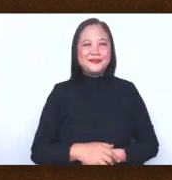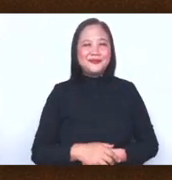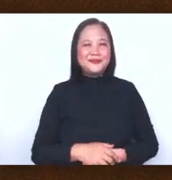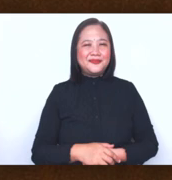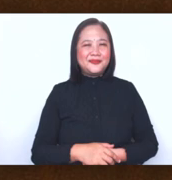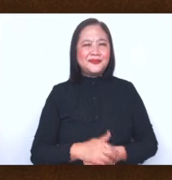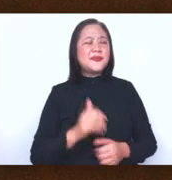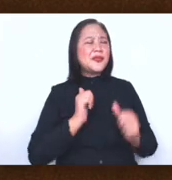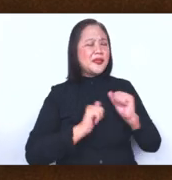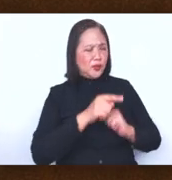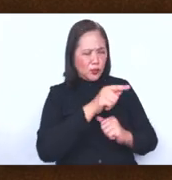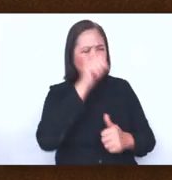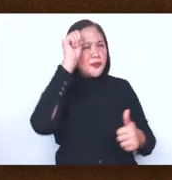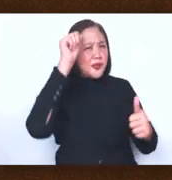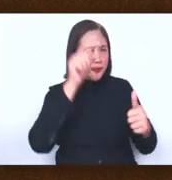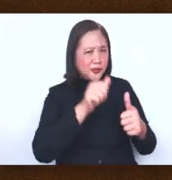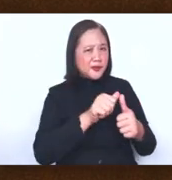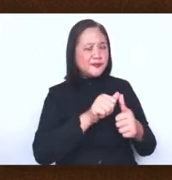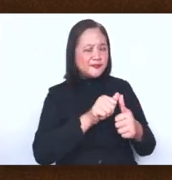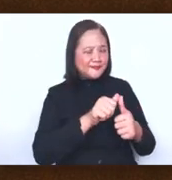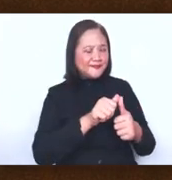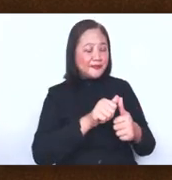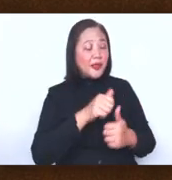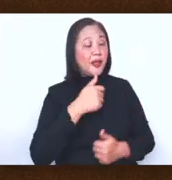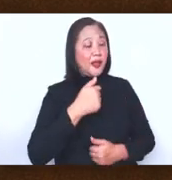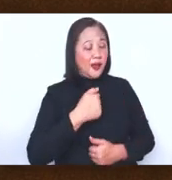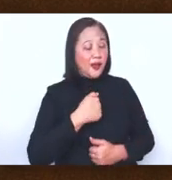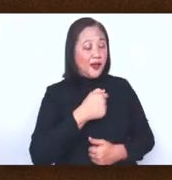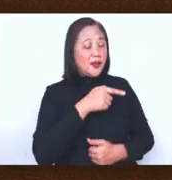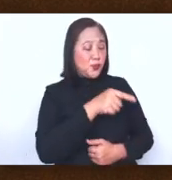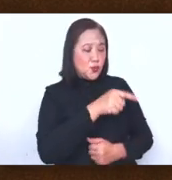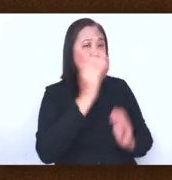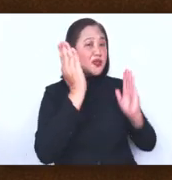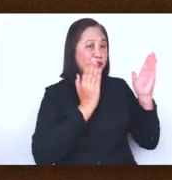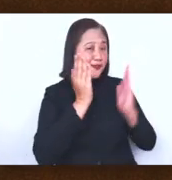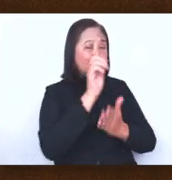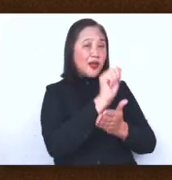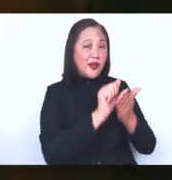Yan din ang tatandaan mo. Bilang alagad ng sining,